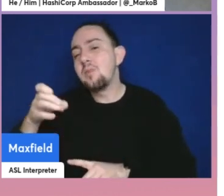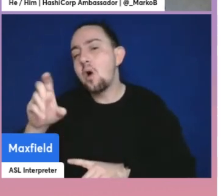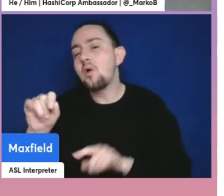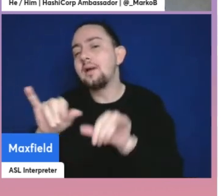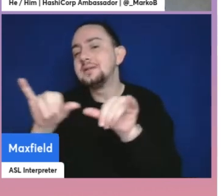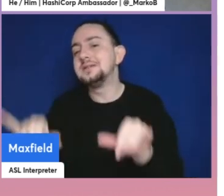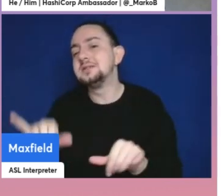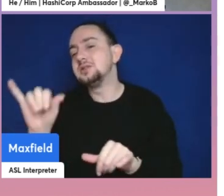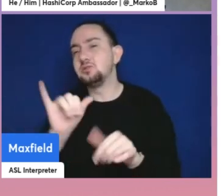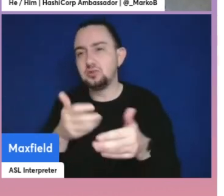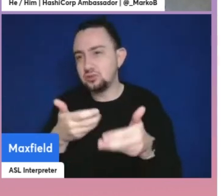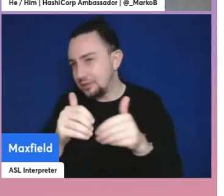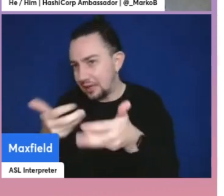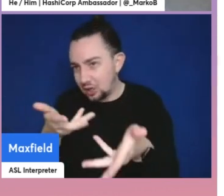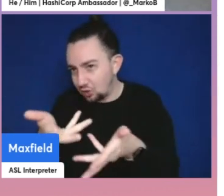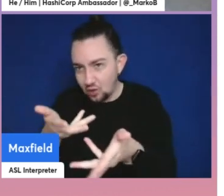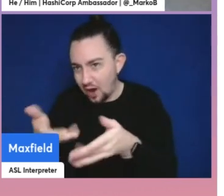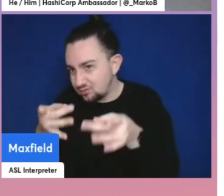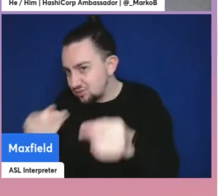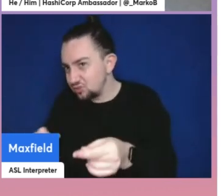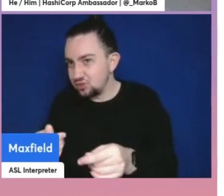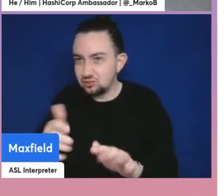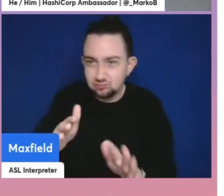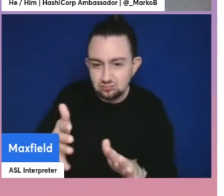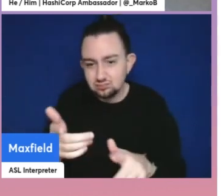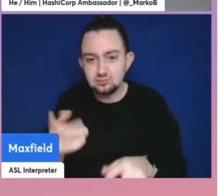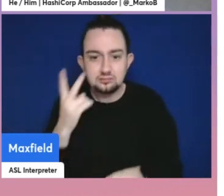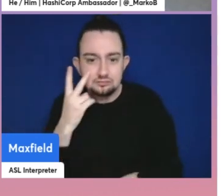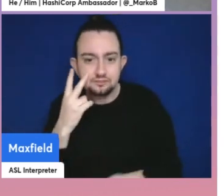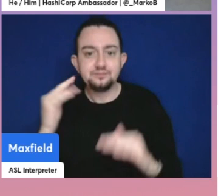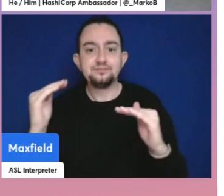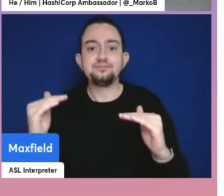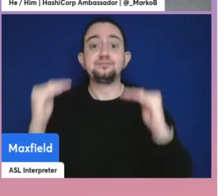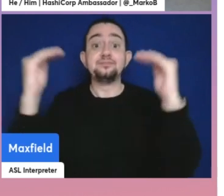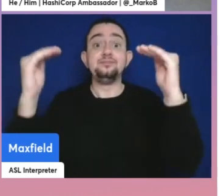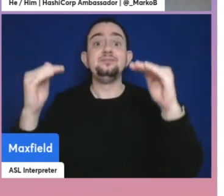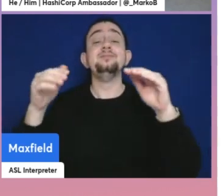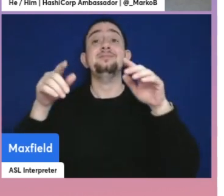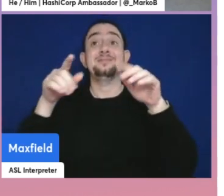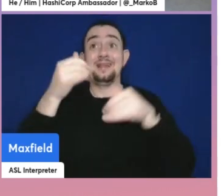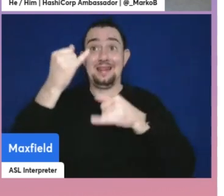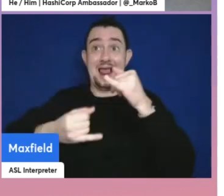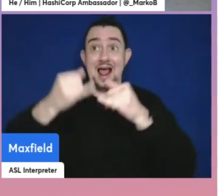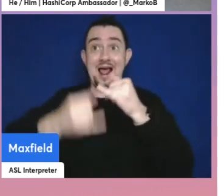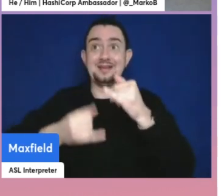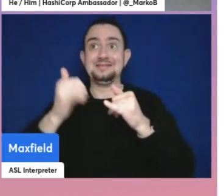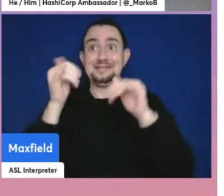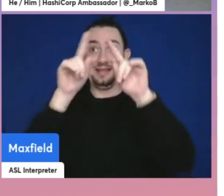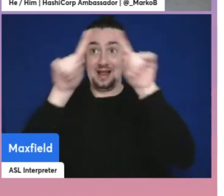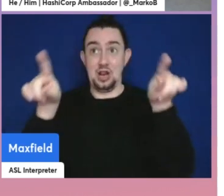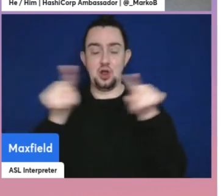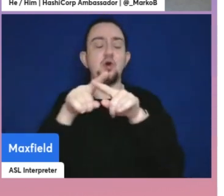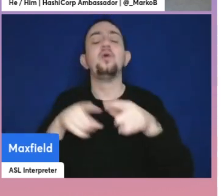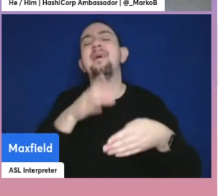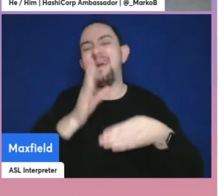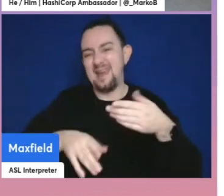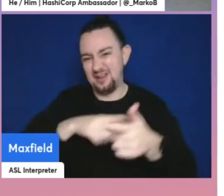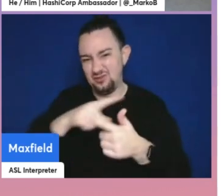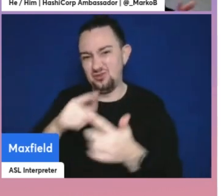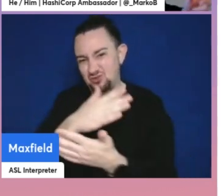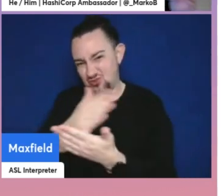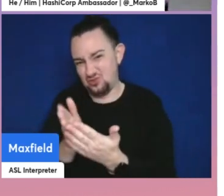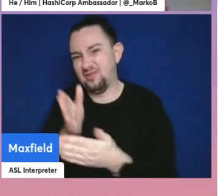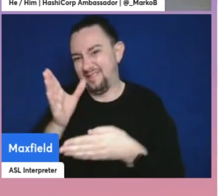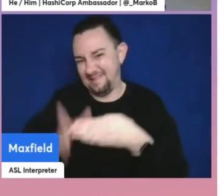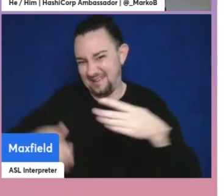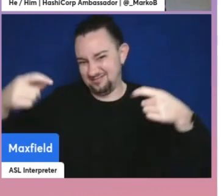be complete end-to-end testing, where you actually test all the services involved and all the either internal, external systems.